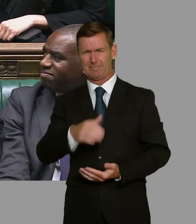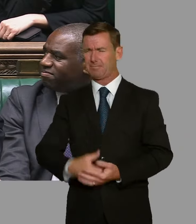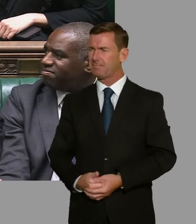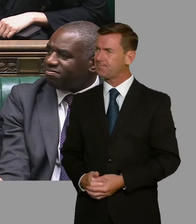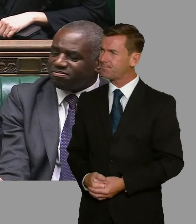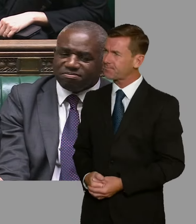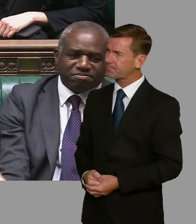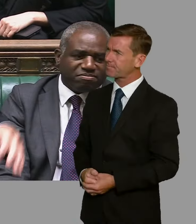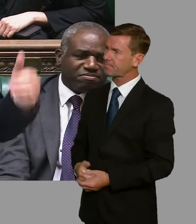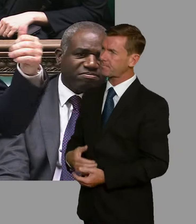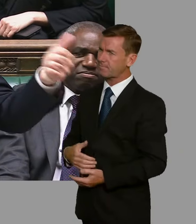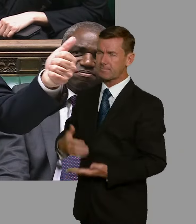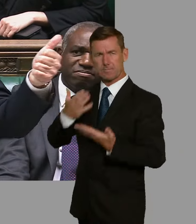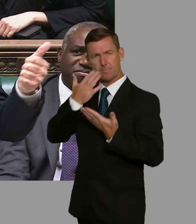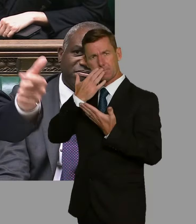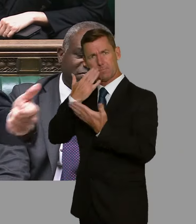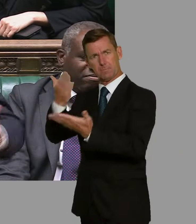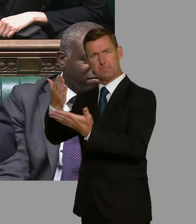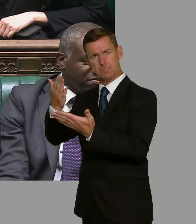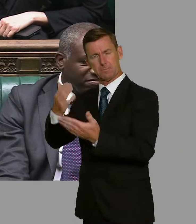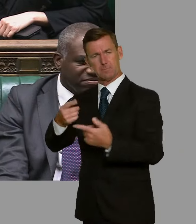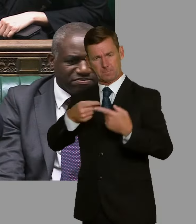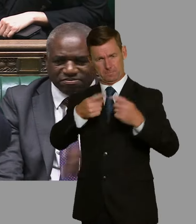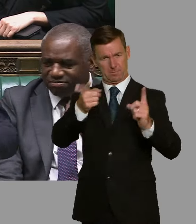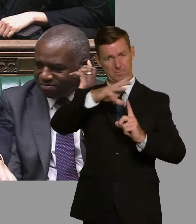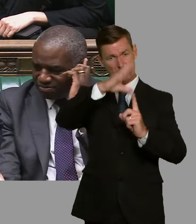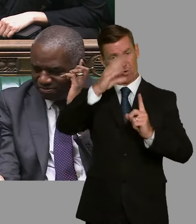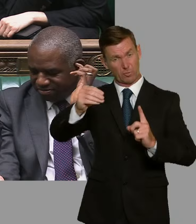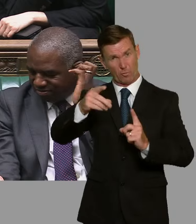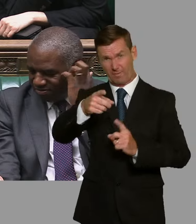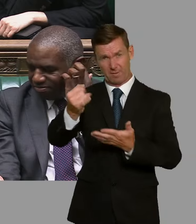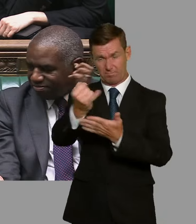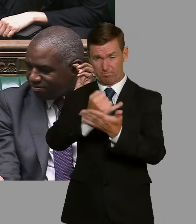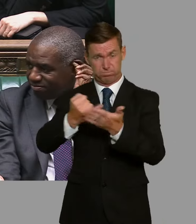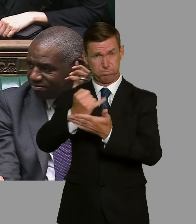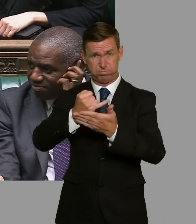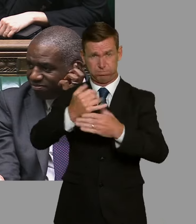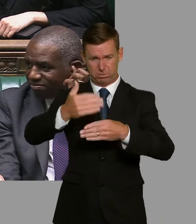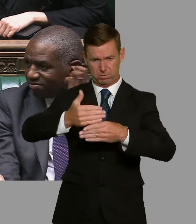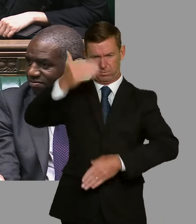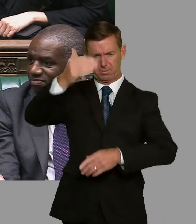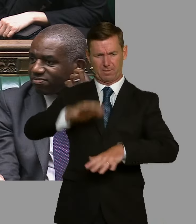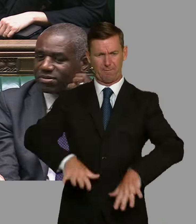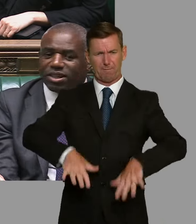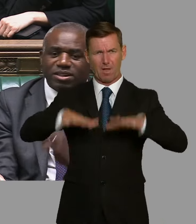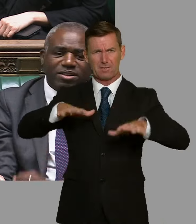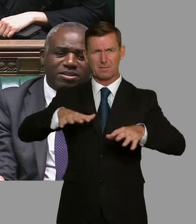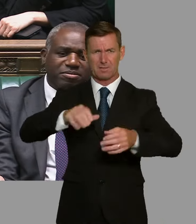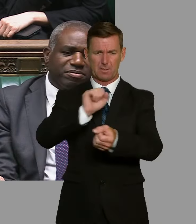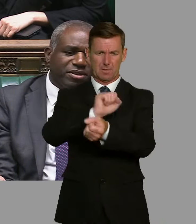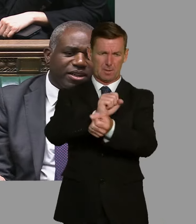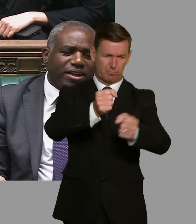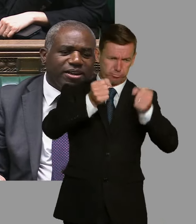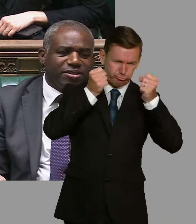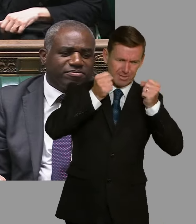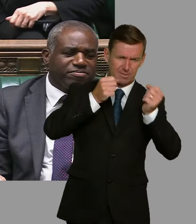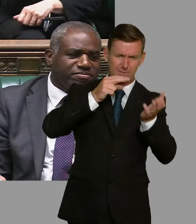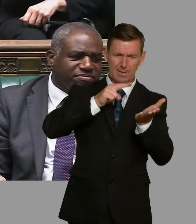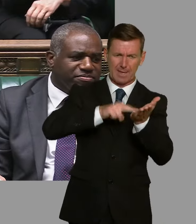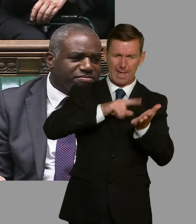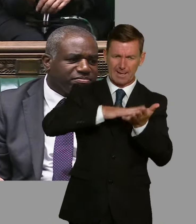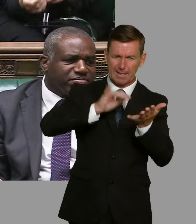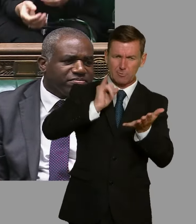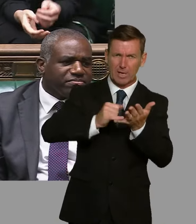worst state on record. It's prisons, it's NHS, it's the economy, it's flooding. Every single thing they touched, they broke. We're